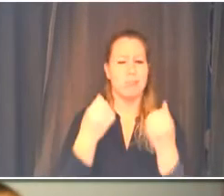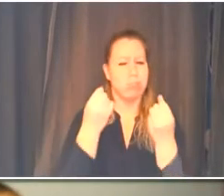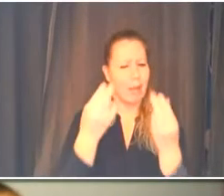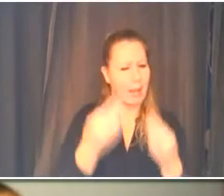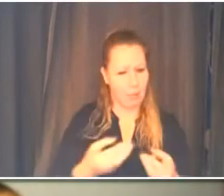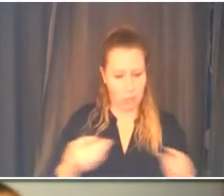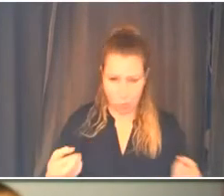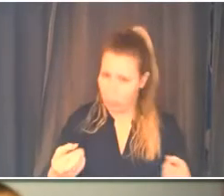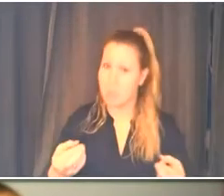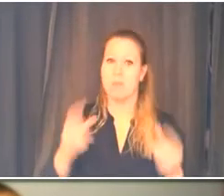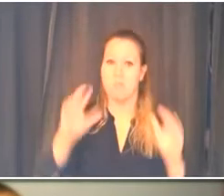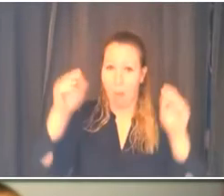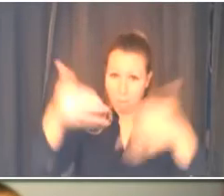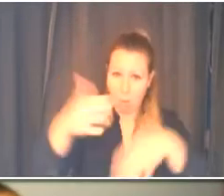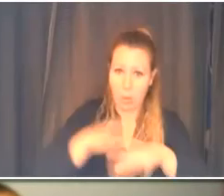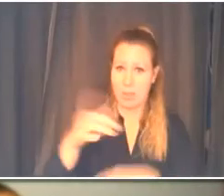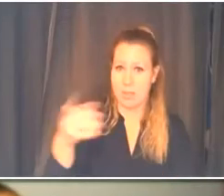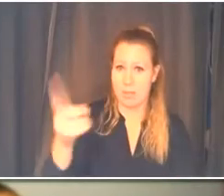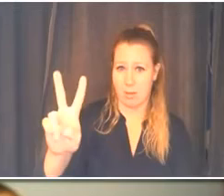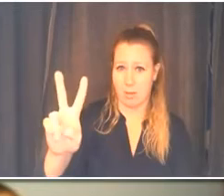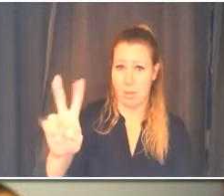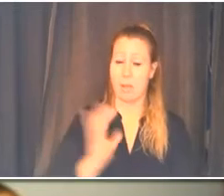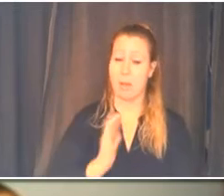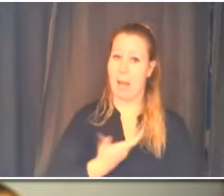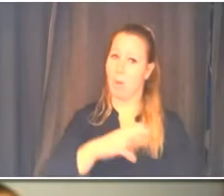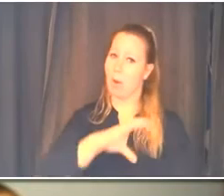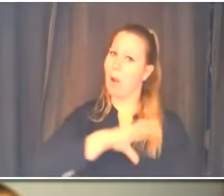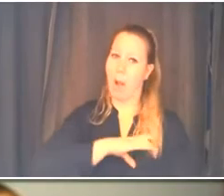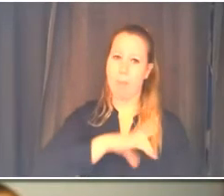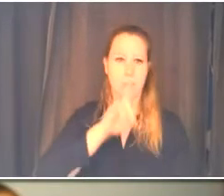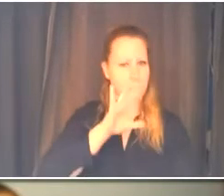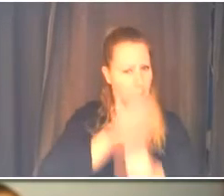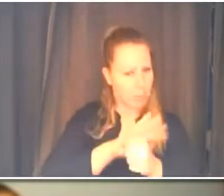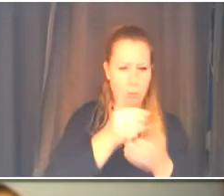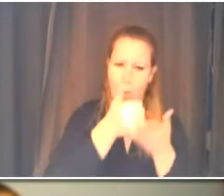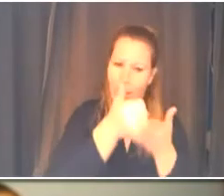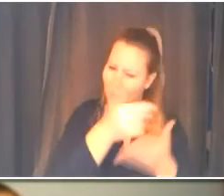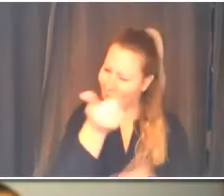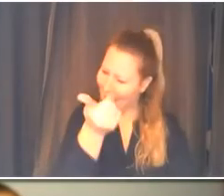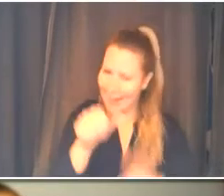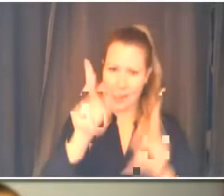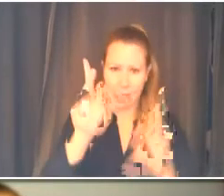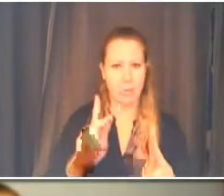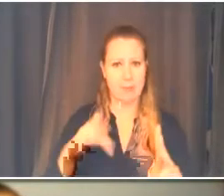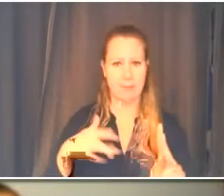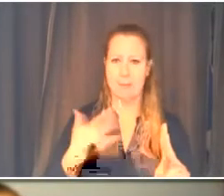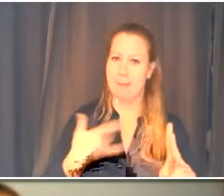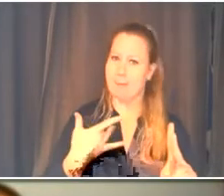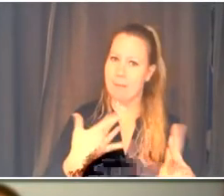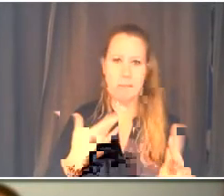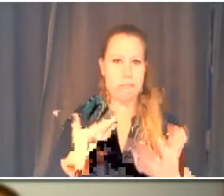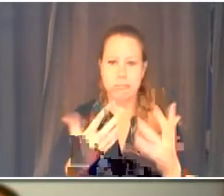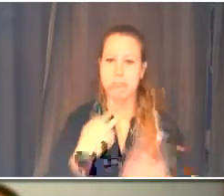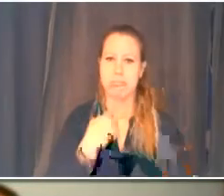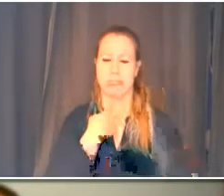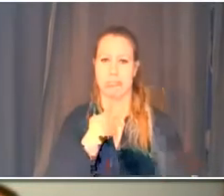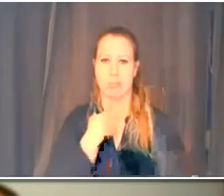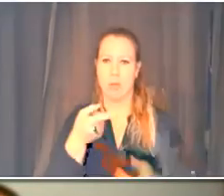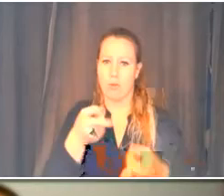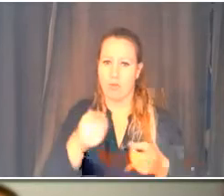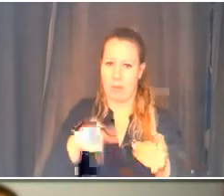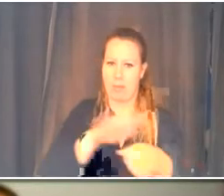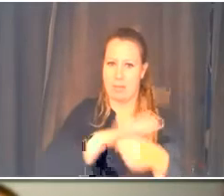prevention officer our 525 NPD domestic violence prevention officers investigators and supervisors